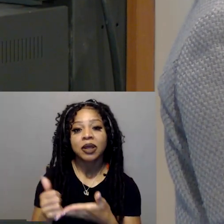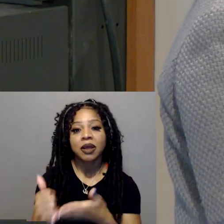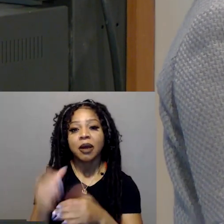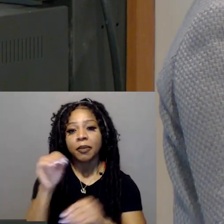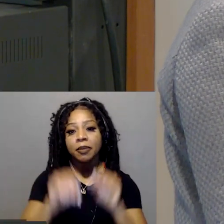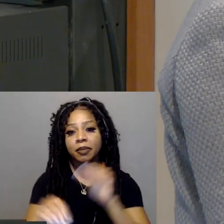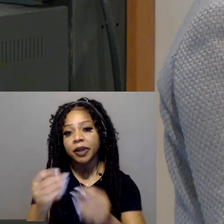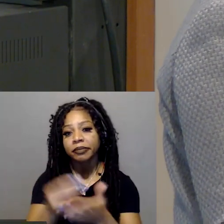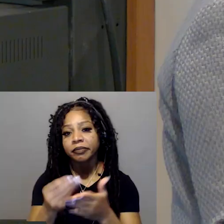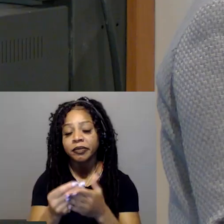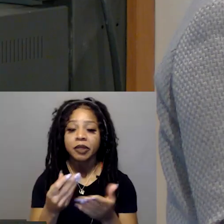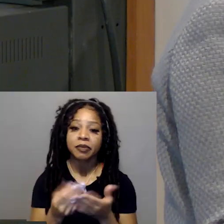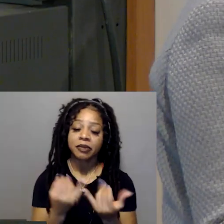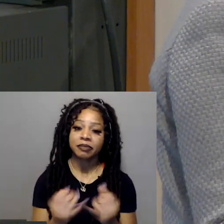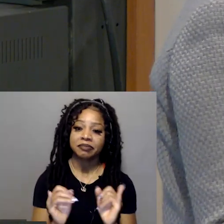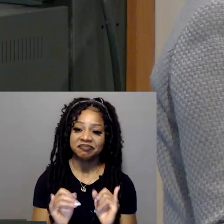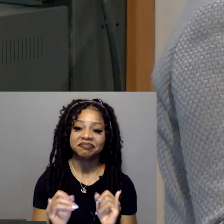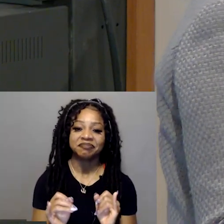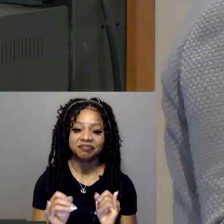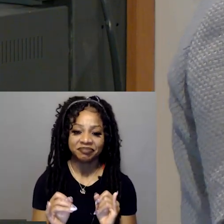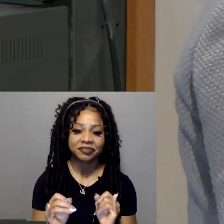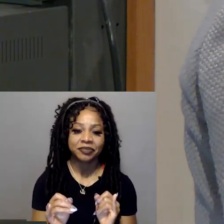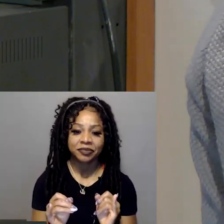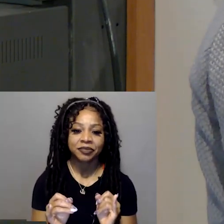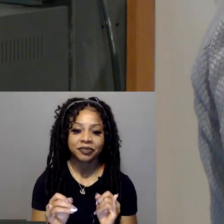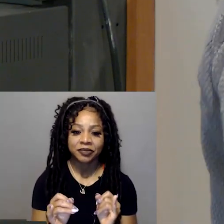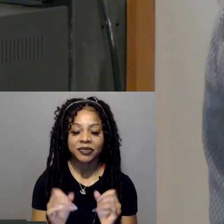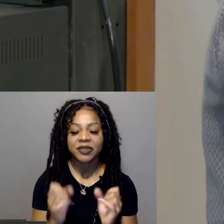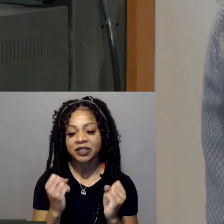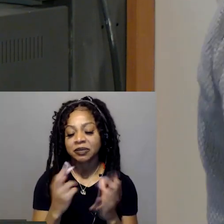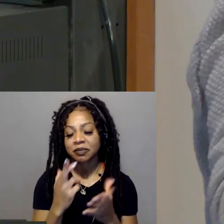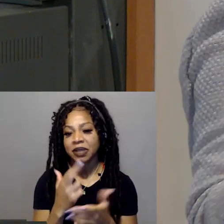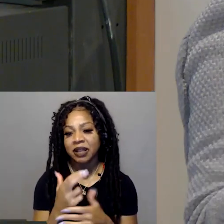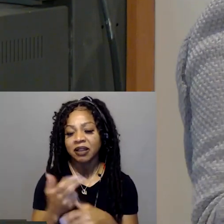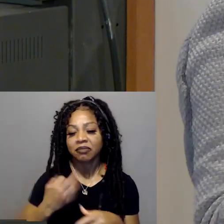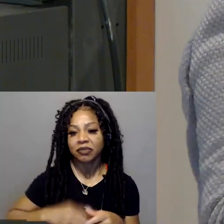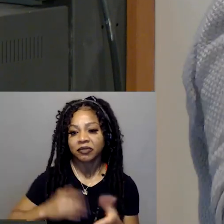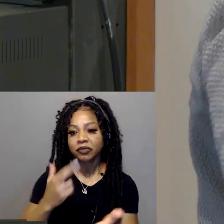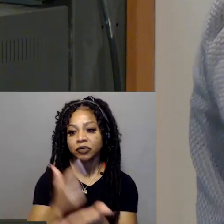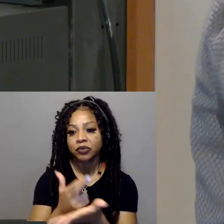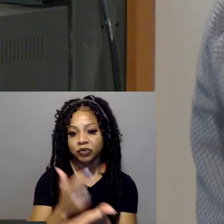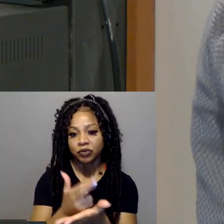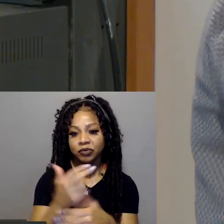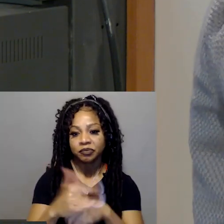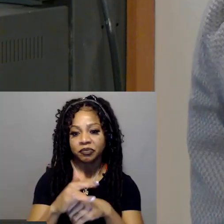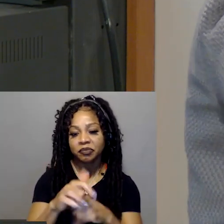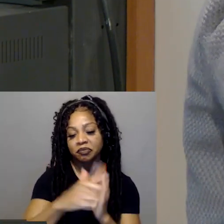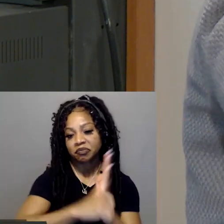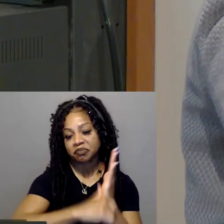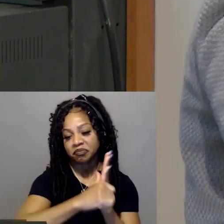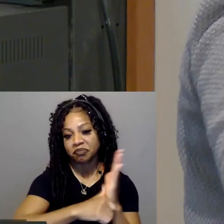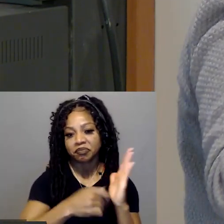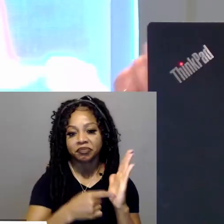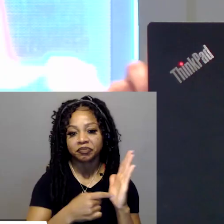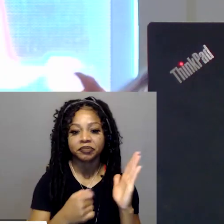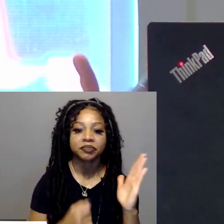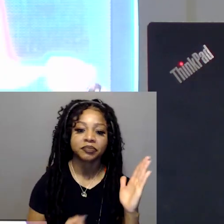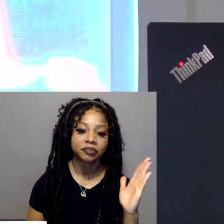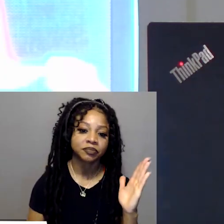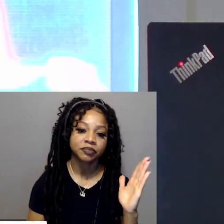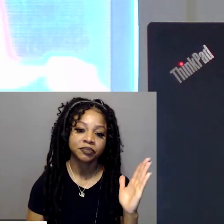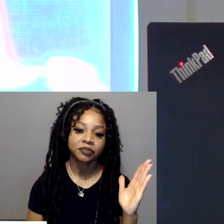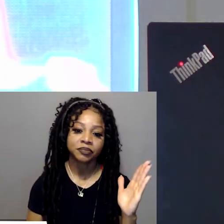for financial independence. So there's a number of things in there. So we have two different, so again, like I said, these are all